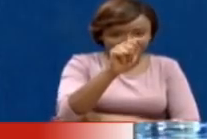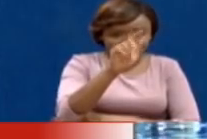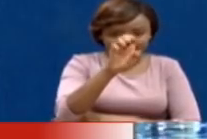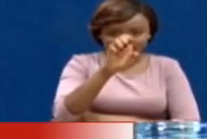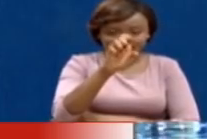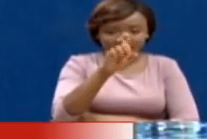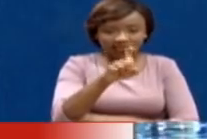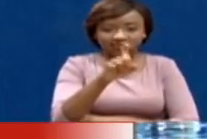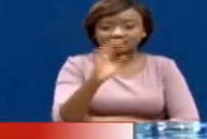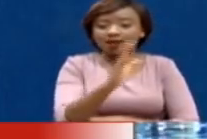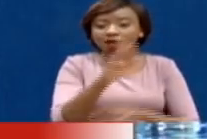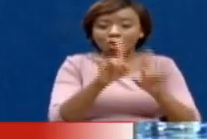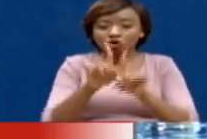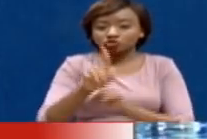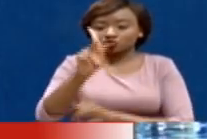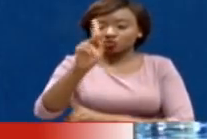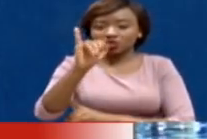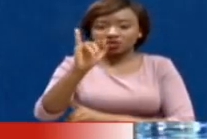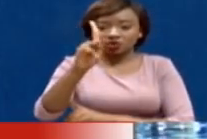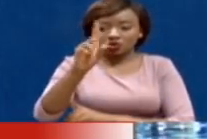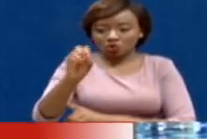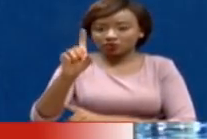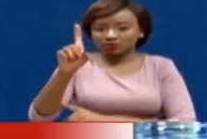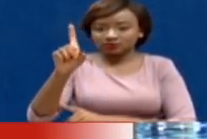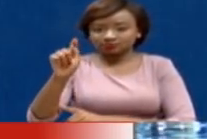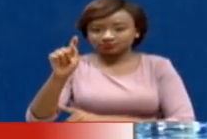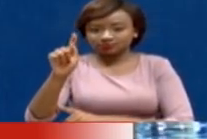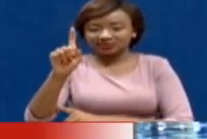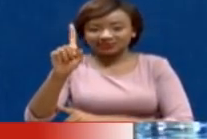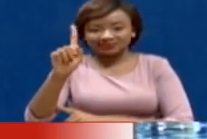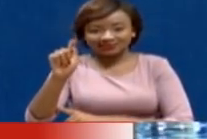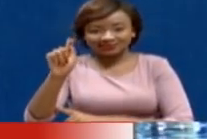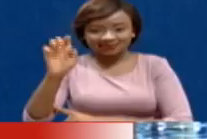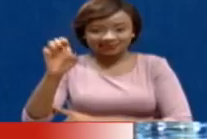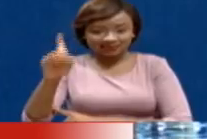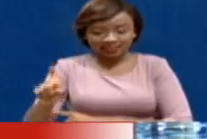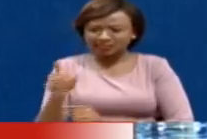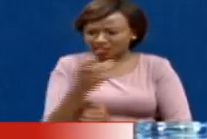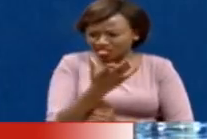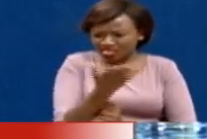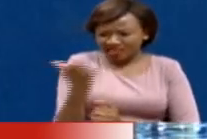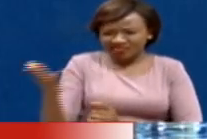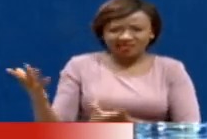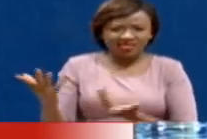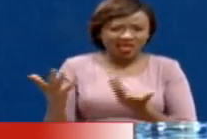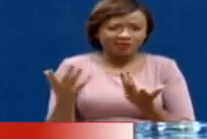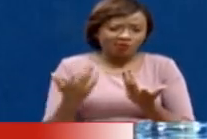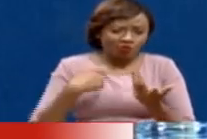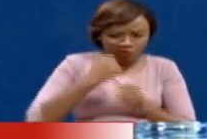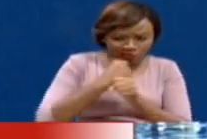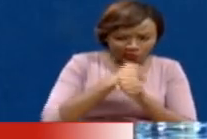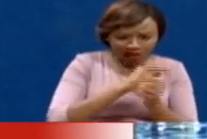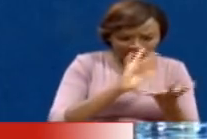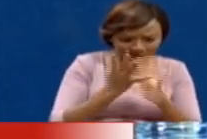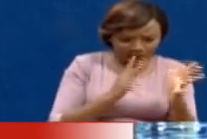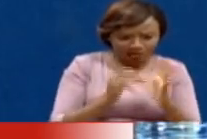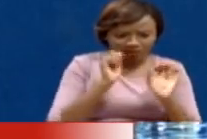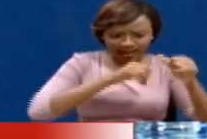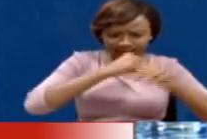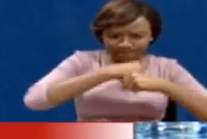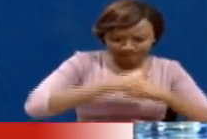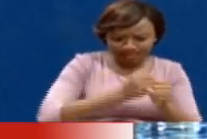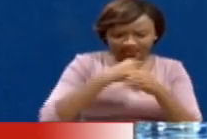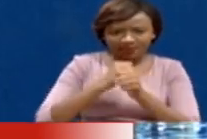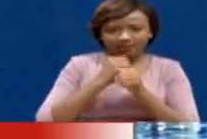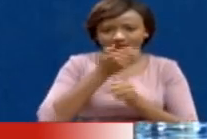manufacture locally the personal protective equipment on a trial basis, which we are going to analyze for